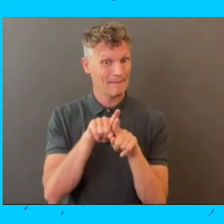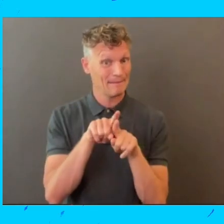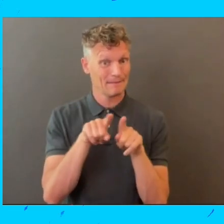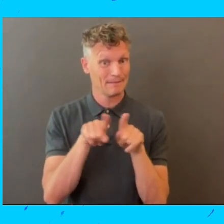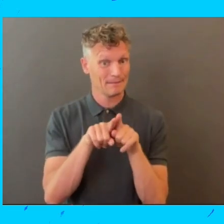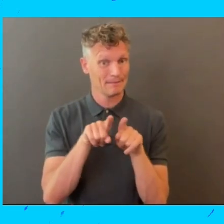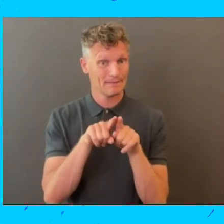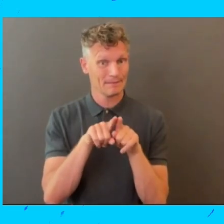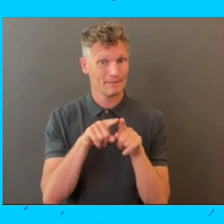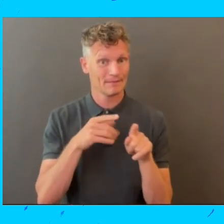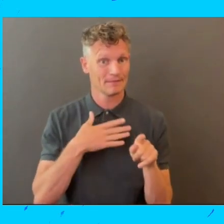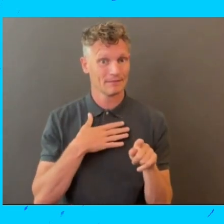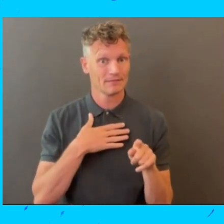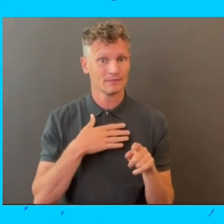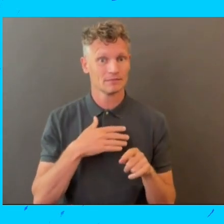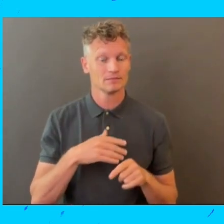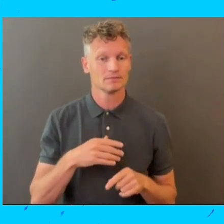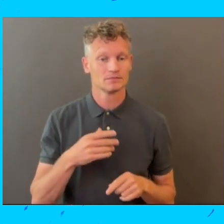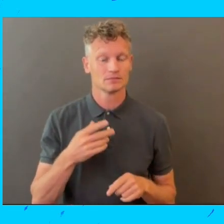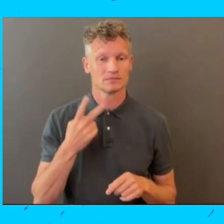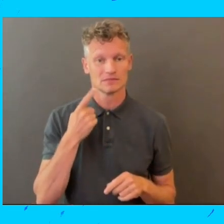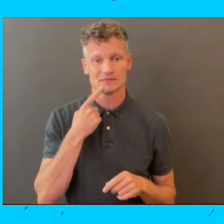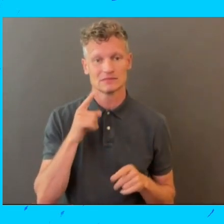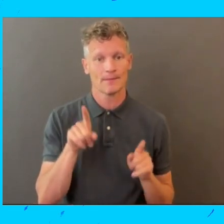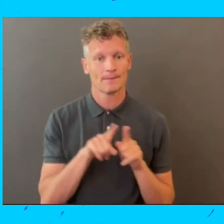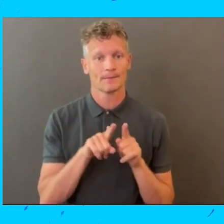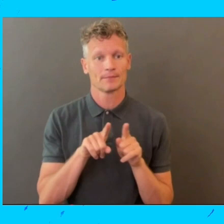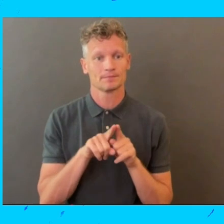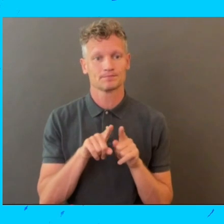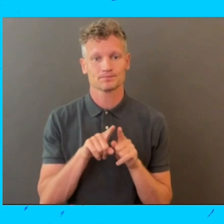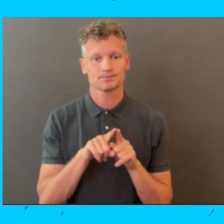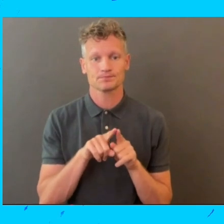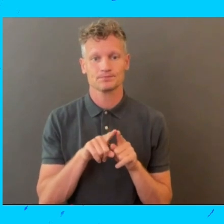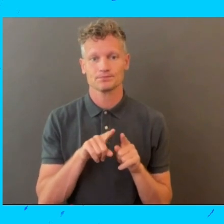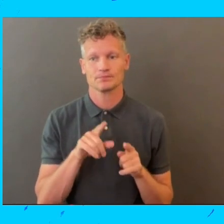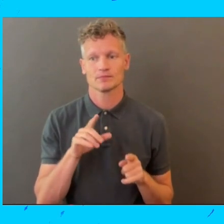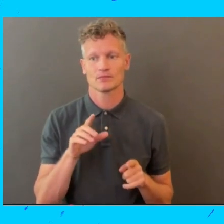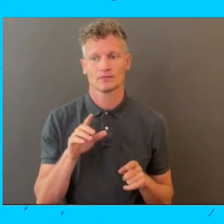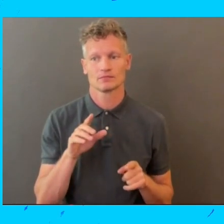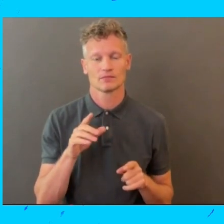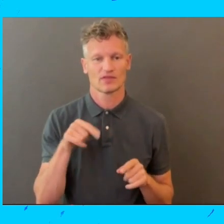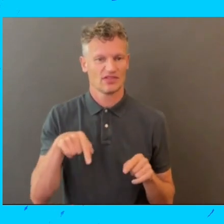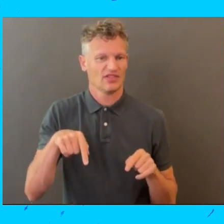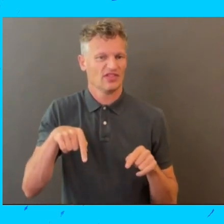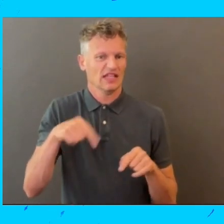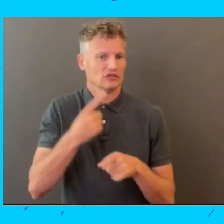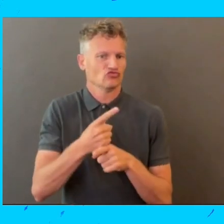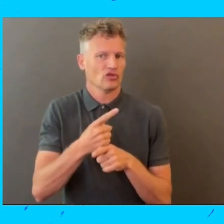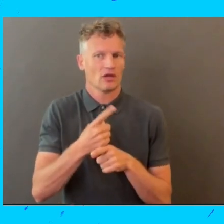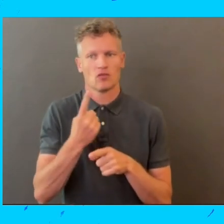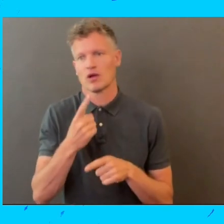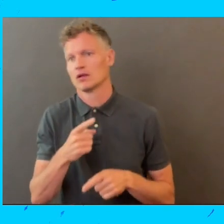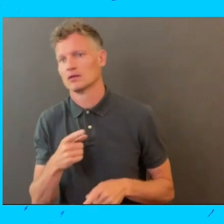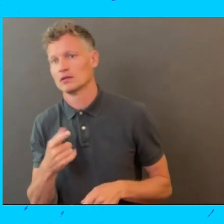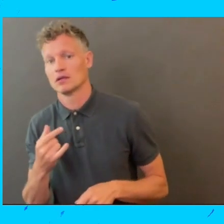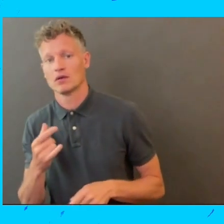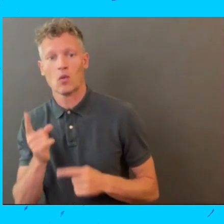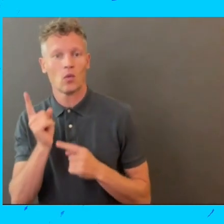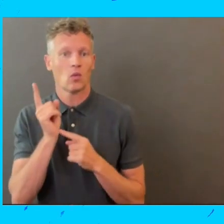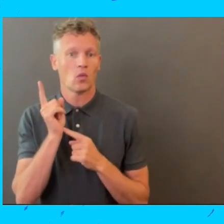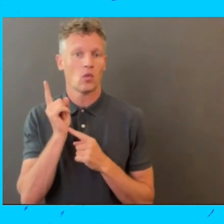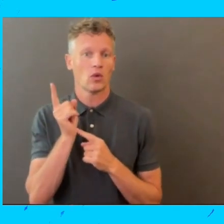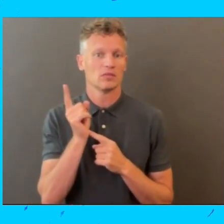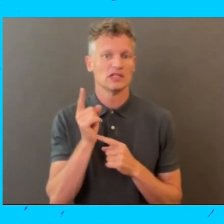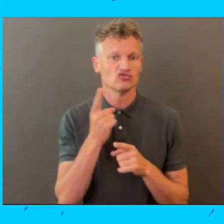countries feel least confident managing adolescent health. Lack of data is seen as one of the obstacles in providing adolescents with